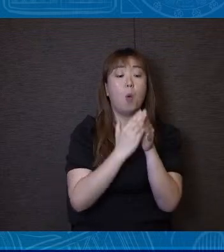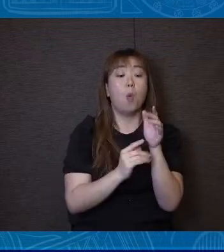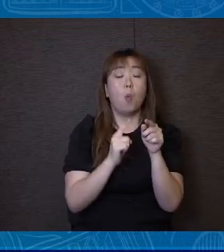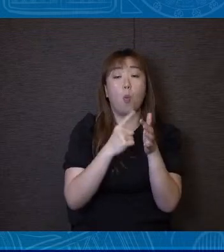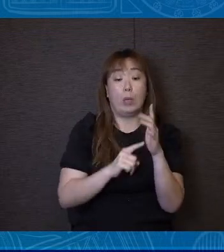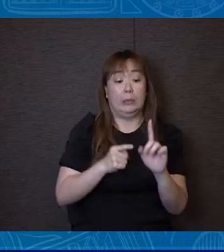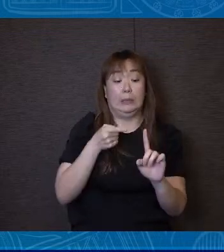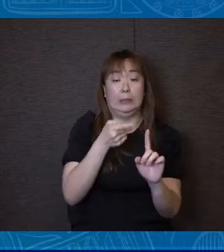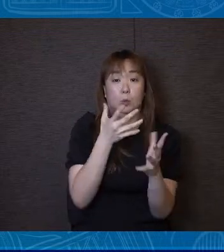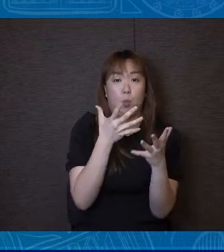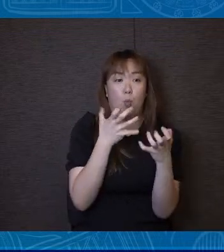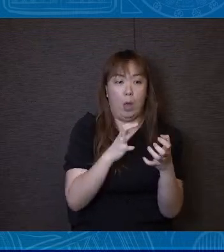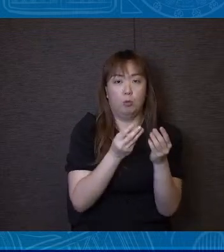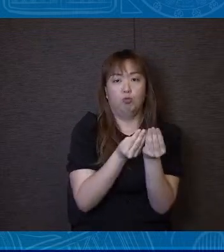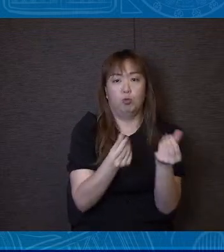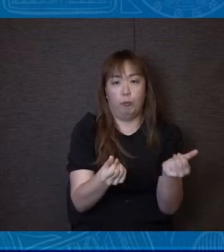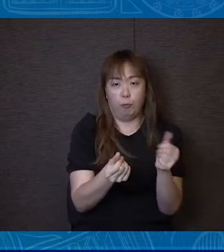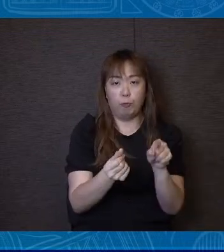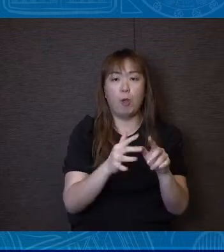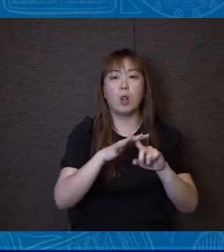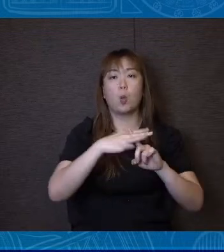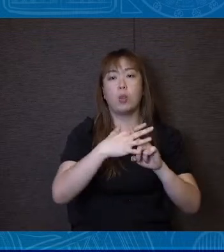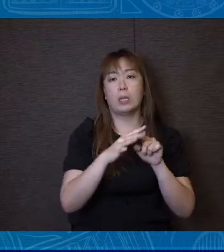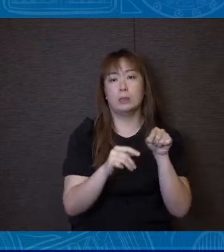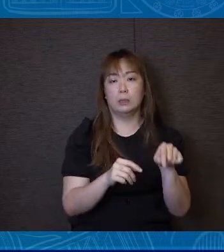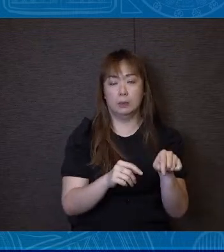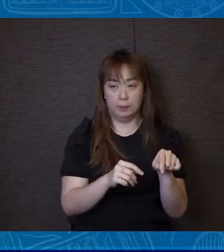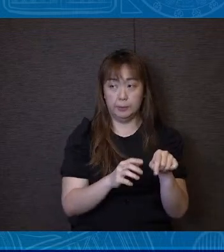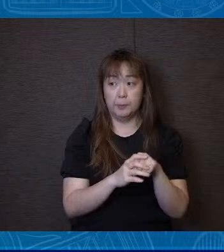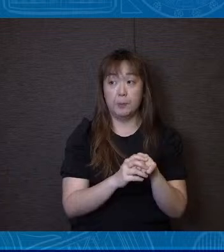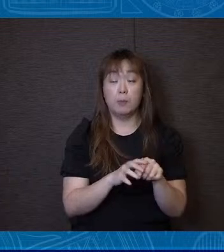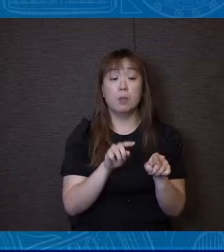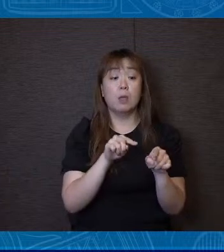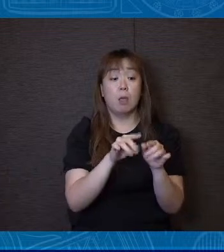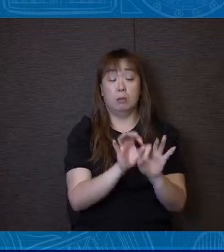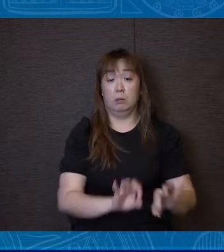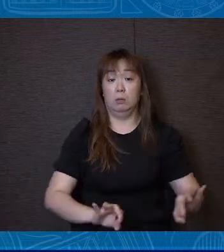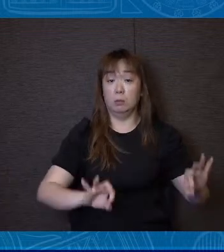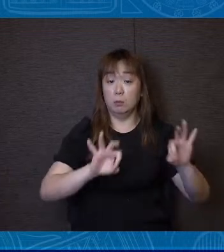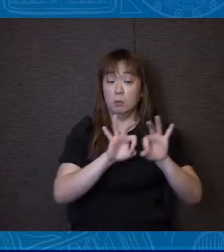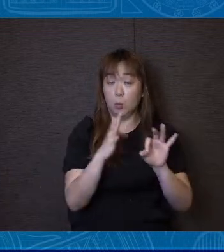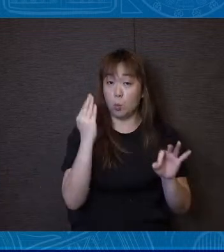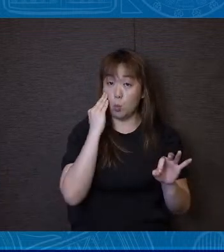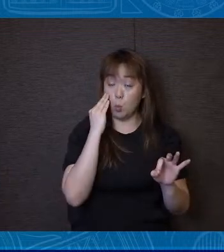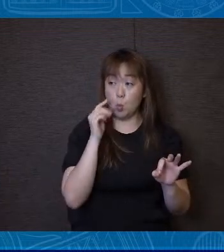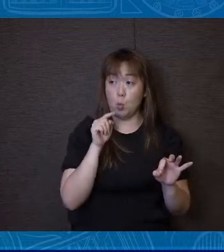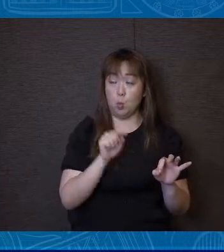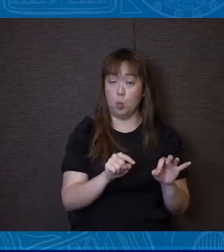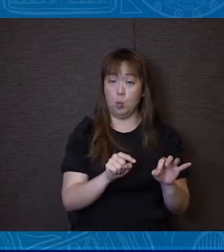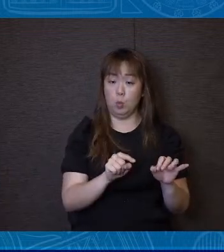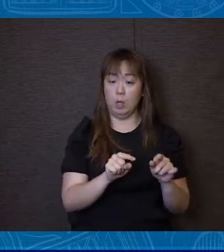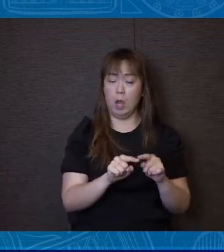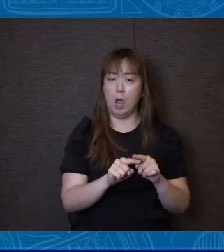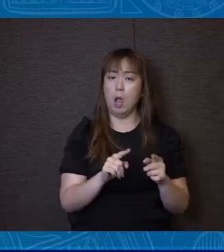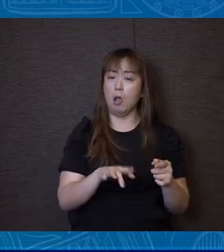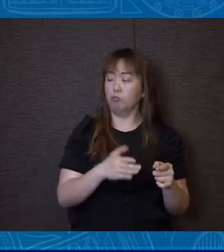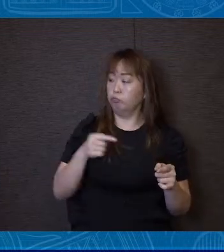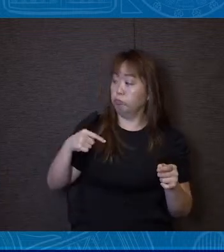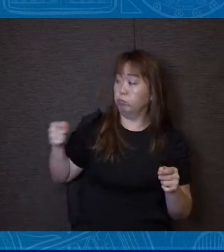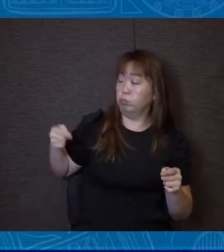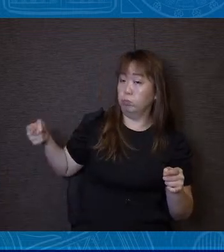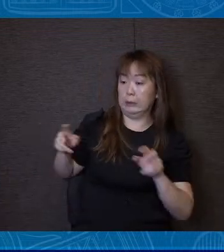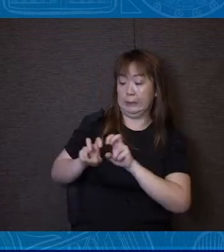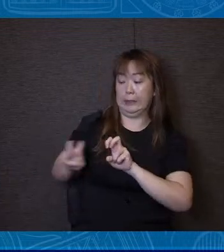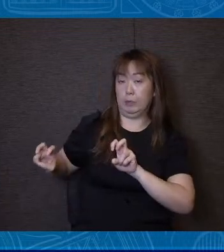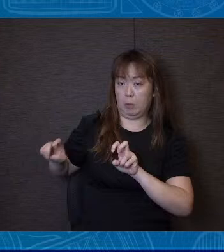you're targeting and also to the context. That's why it's important what our colleague is mentioning, that